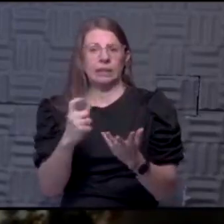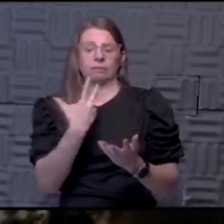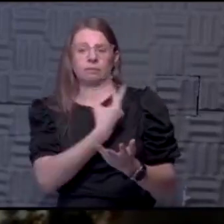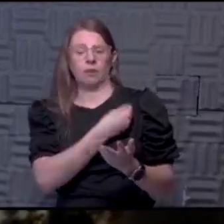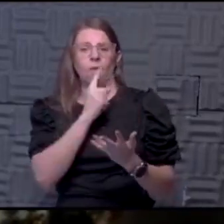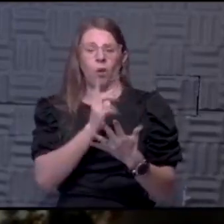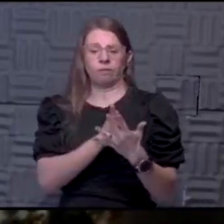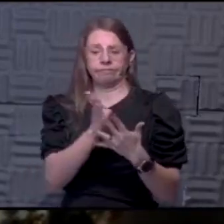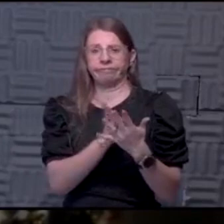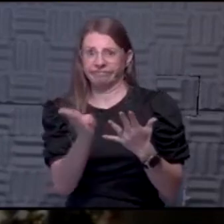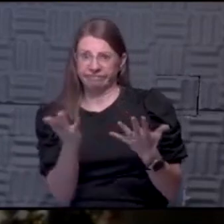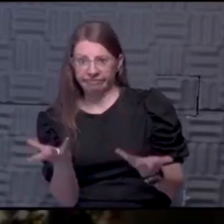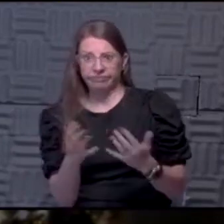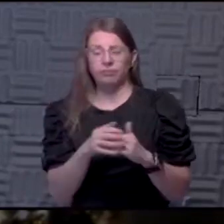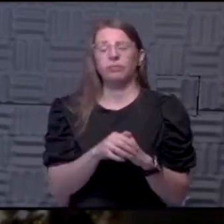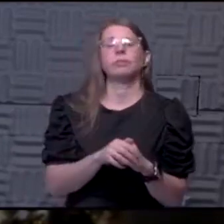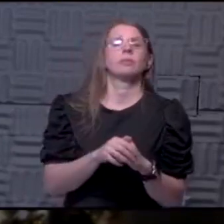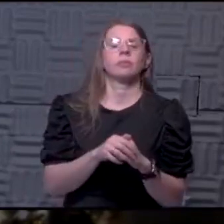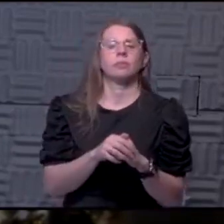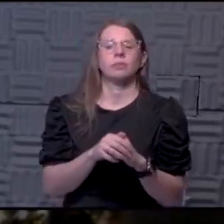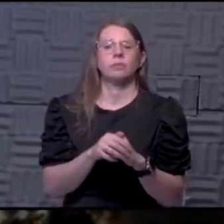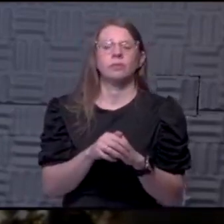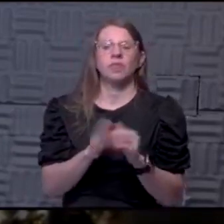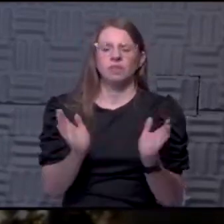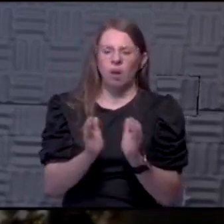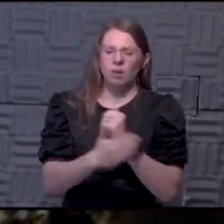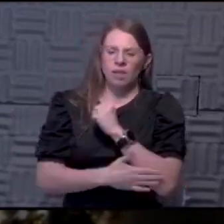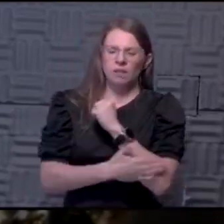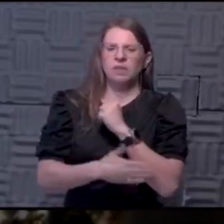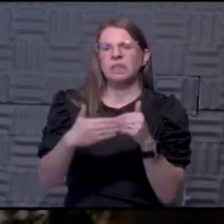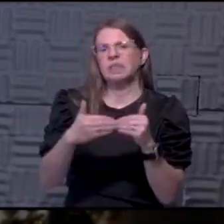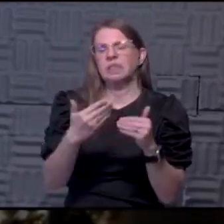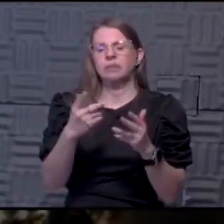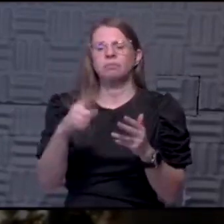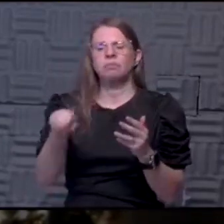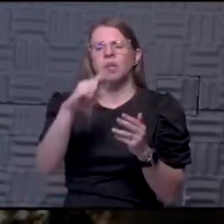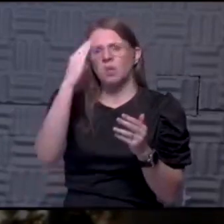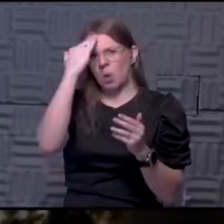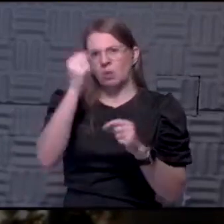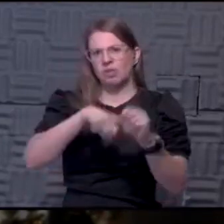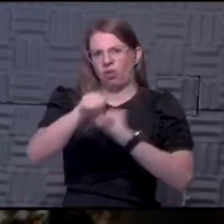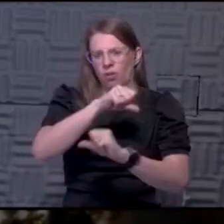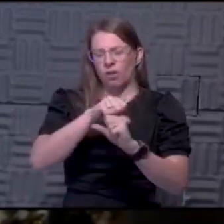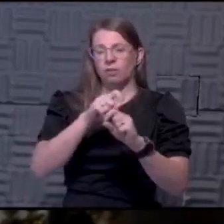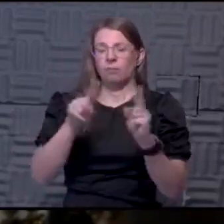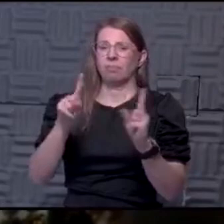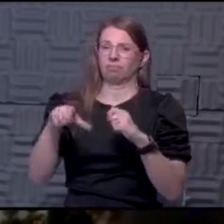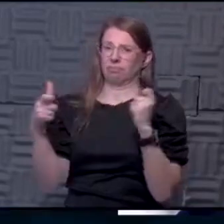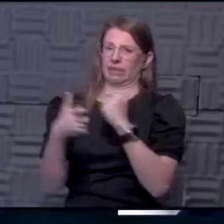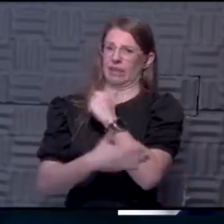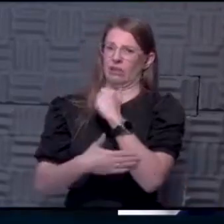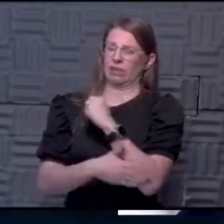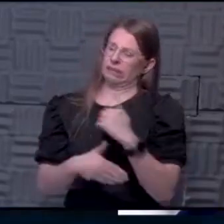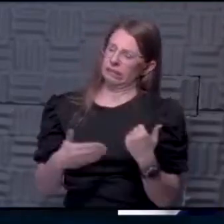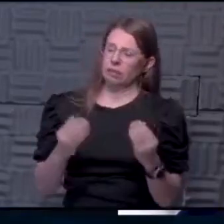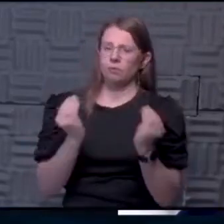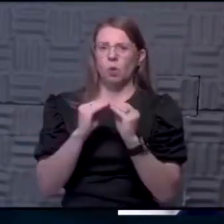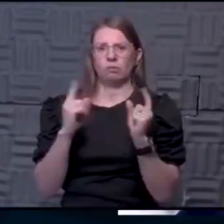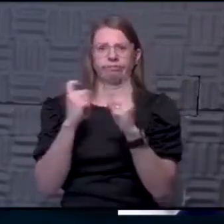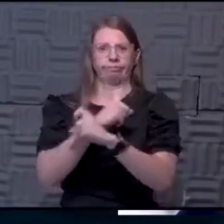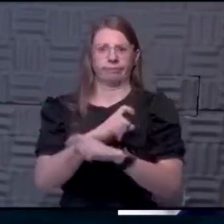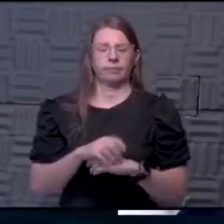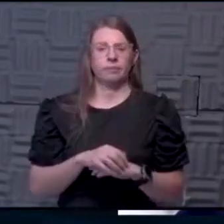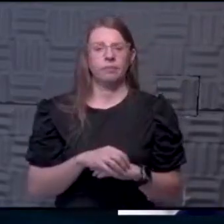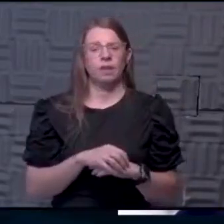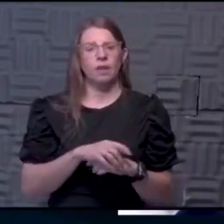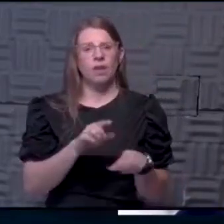4. Smaller counties, it's easier. People tend to know each other. Bigger ones will be a bigger issue. It sounds like a lot of it will be just based